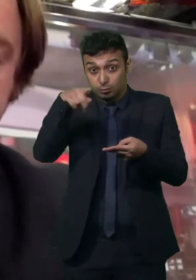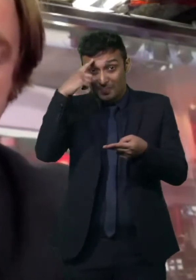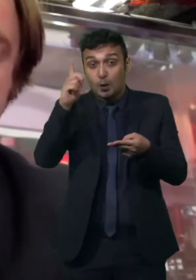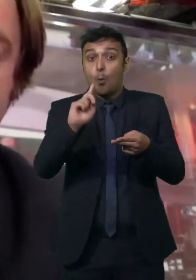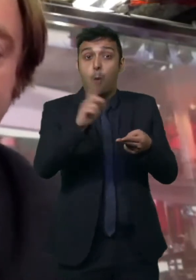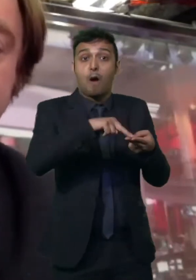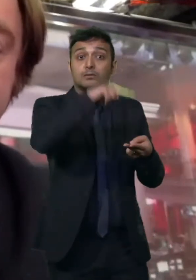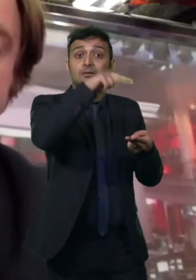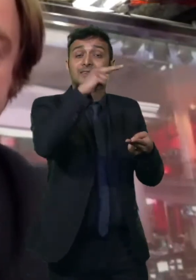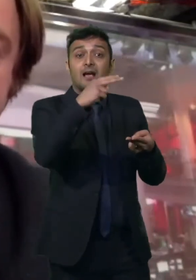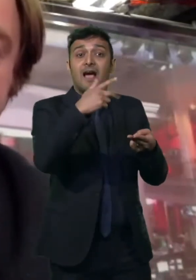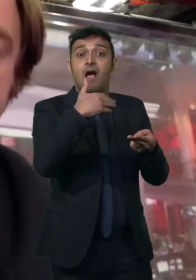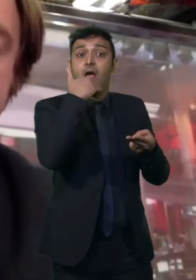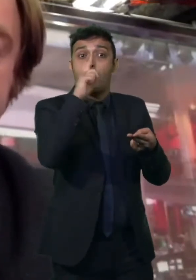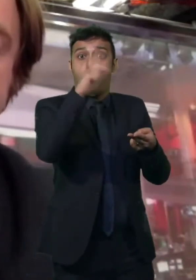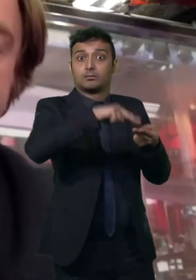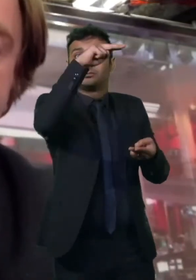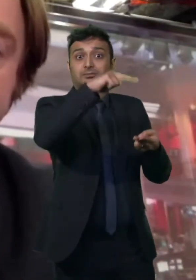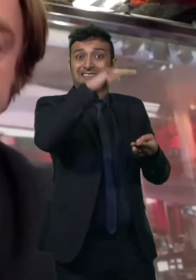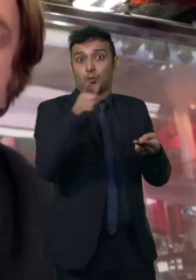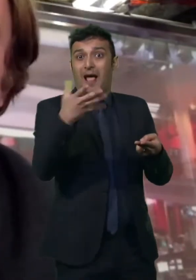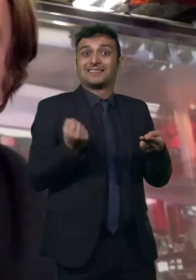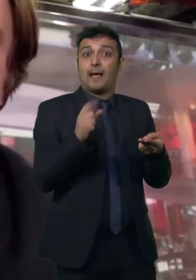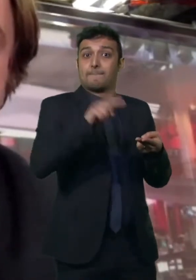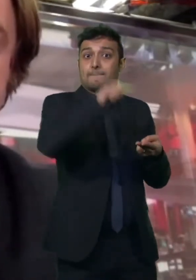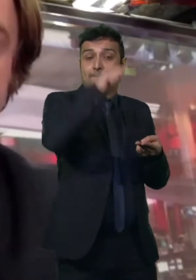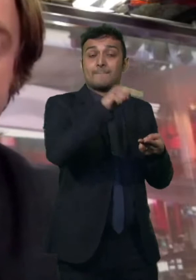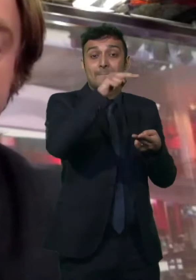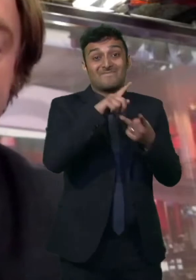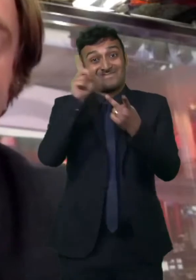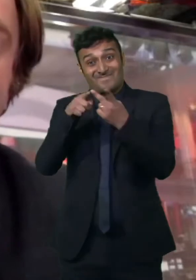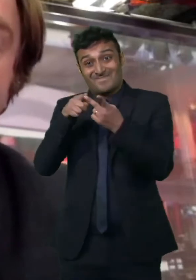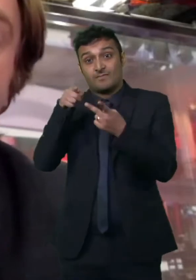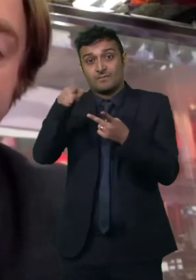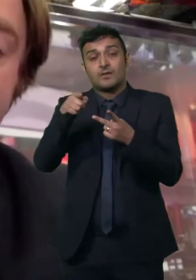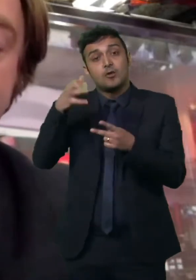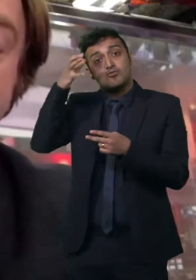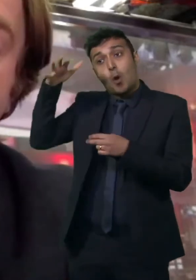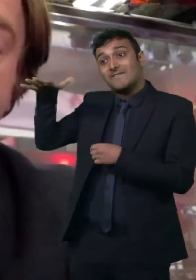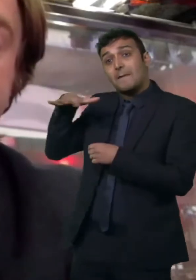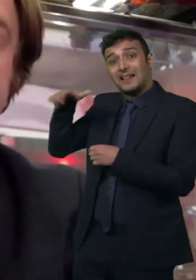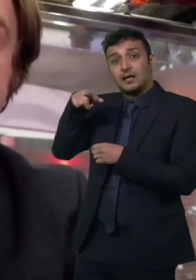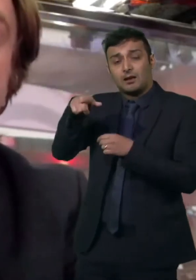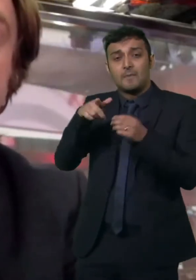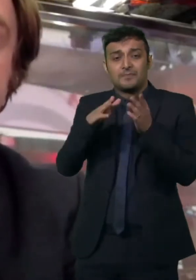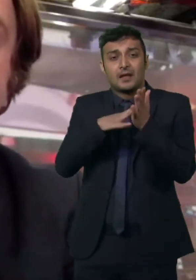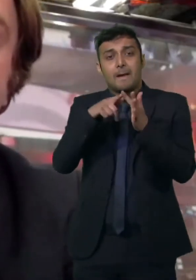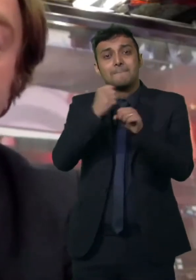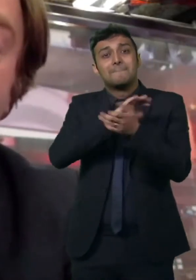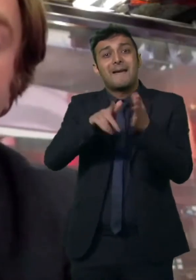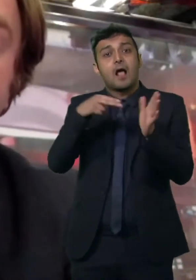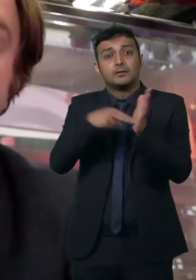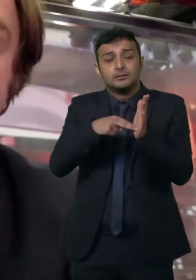their interview, Harry and Meghan claimed the royal family failed to look after their mental health, and that an unnamed member of the family asked